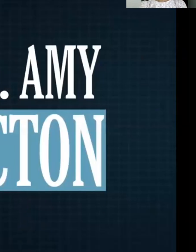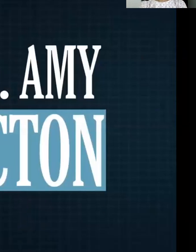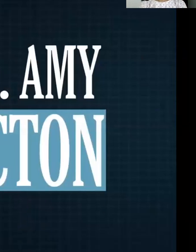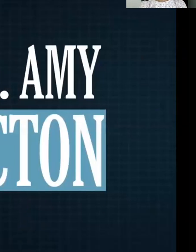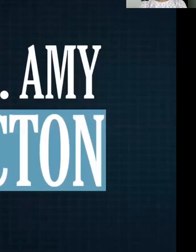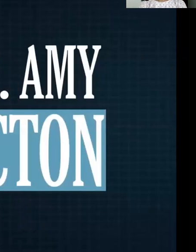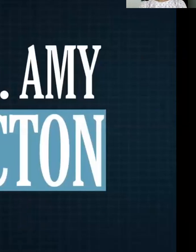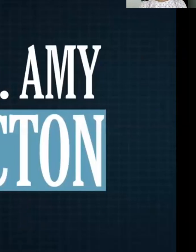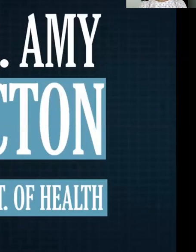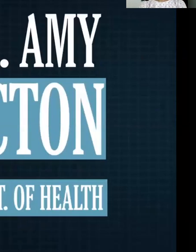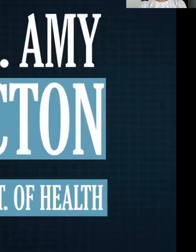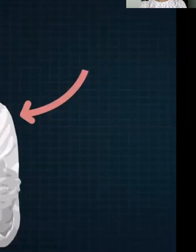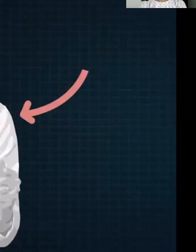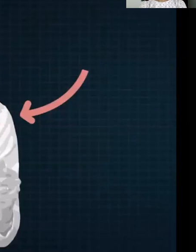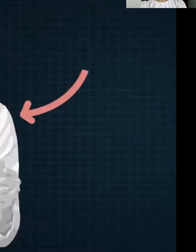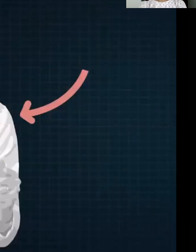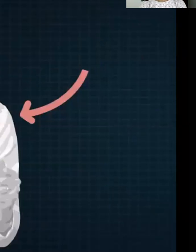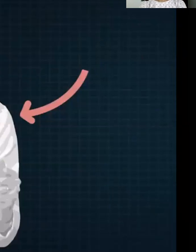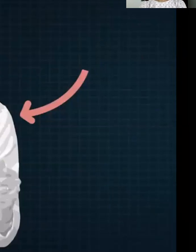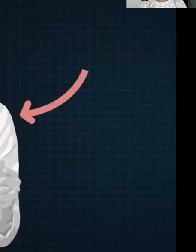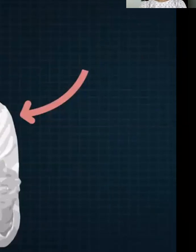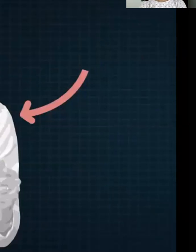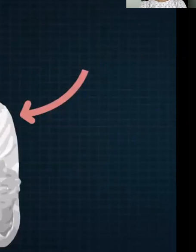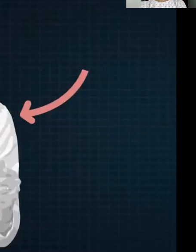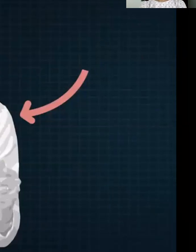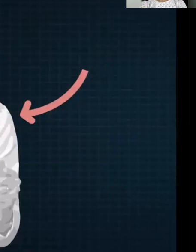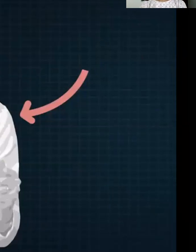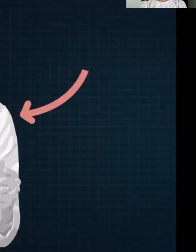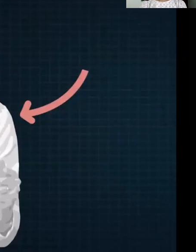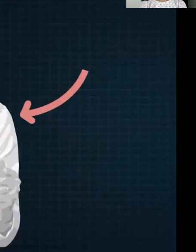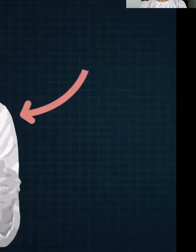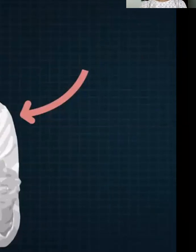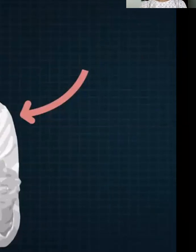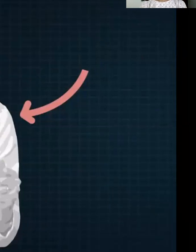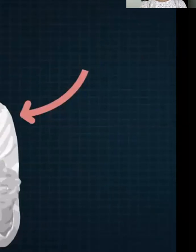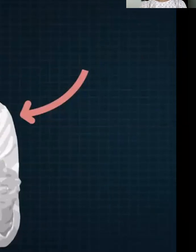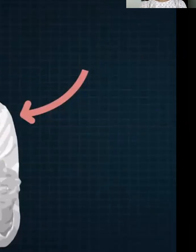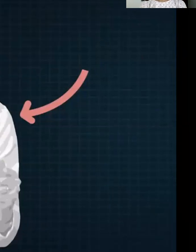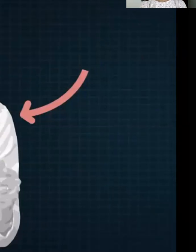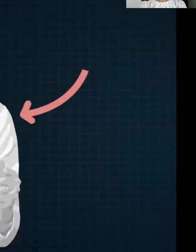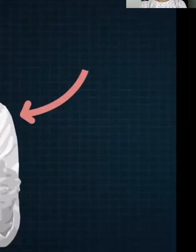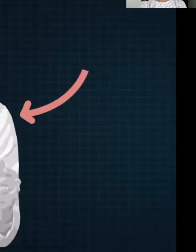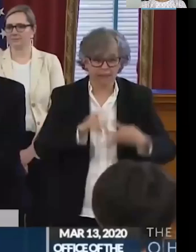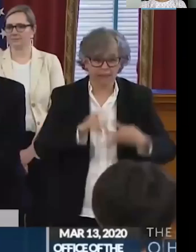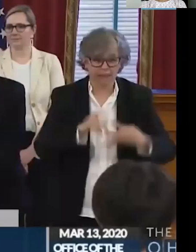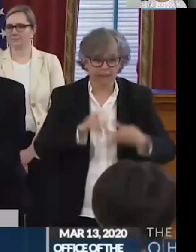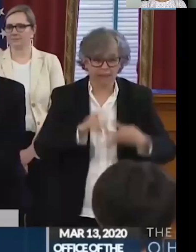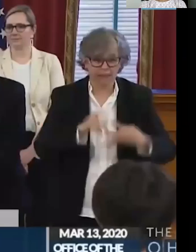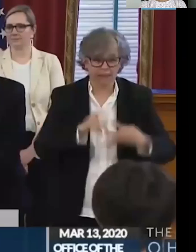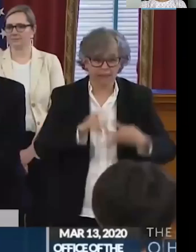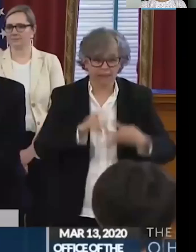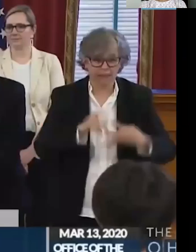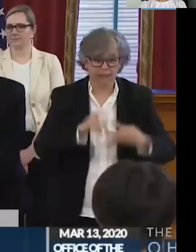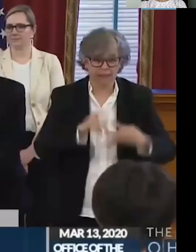Health. Trademark lab coat, emphatic hand gestures, and a knack for metaphors. It's like Swiss cheese. So I